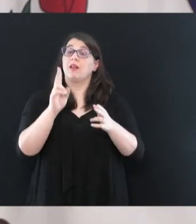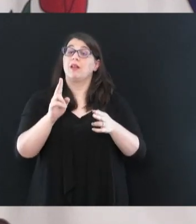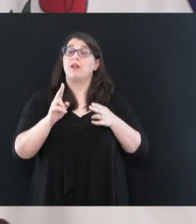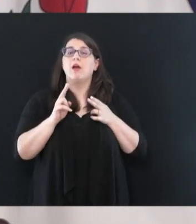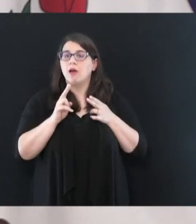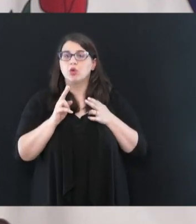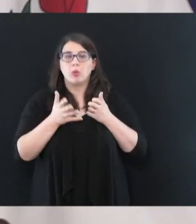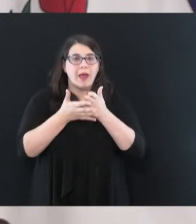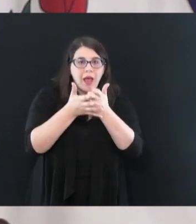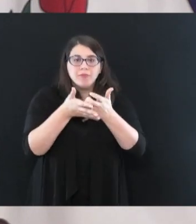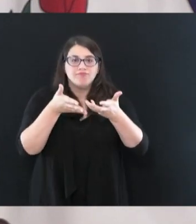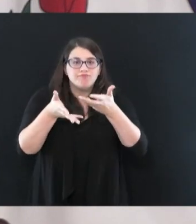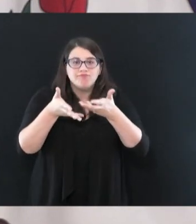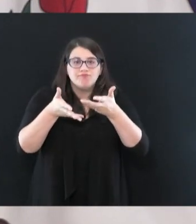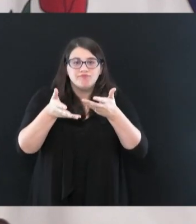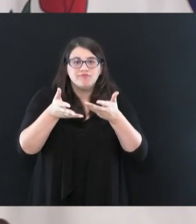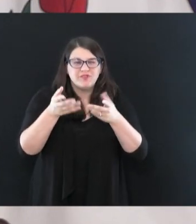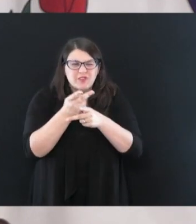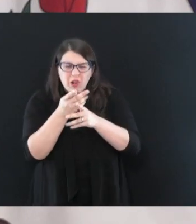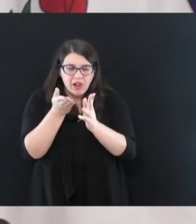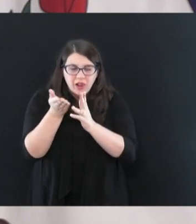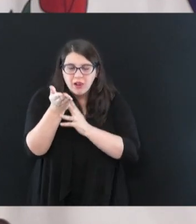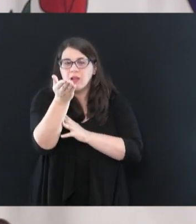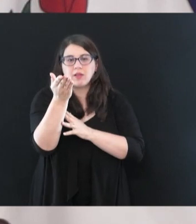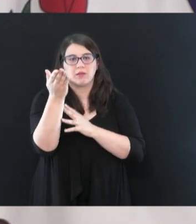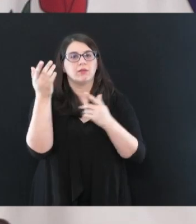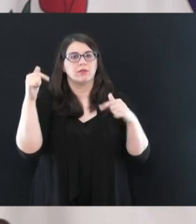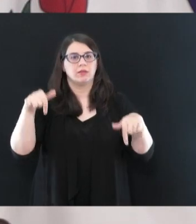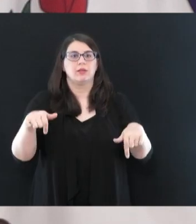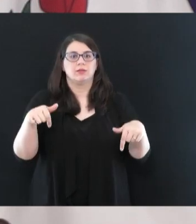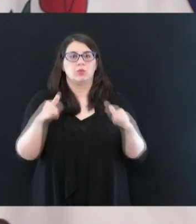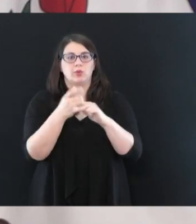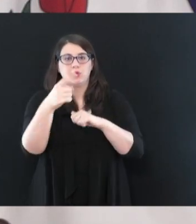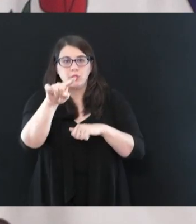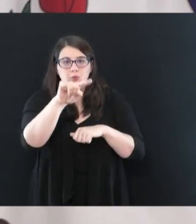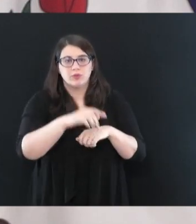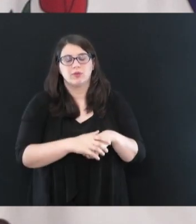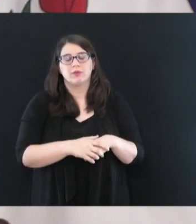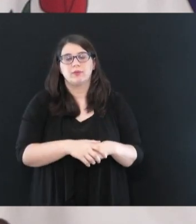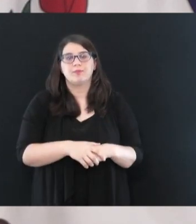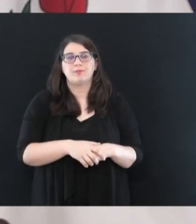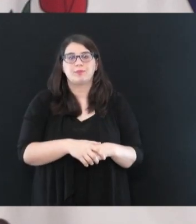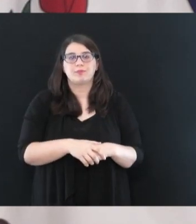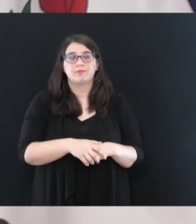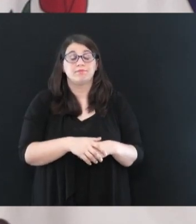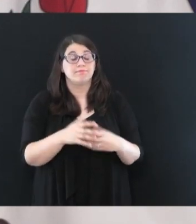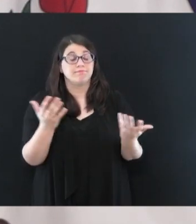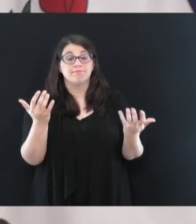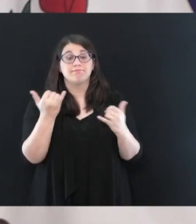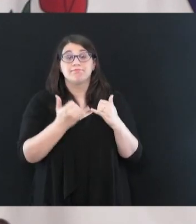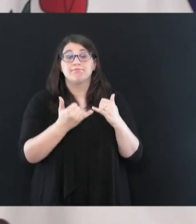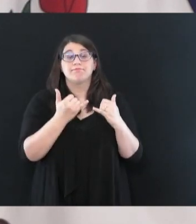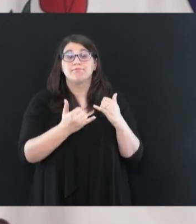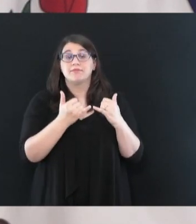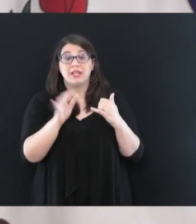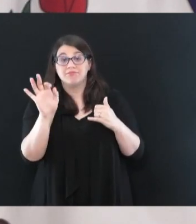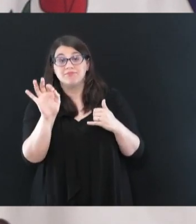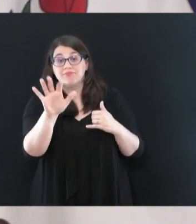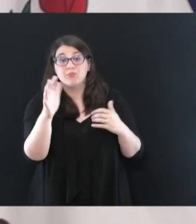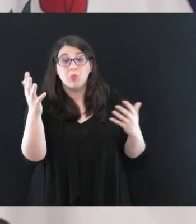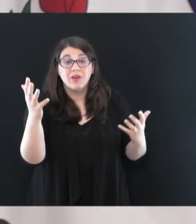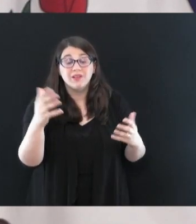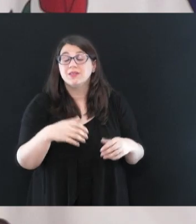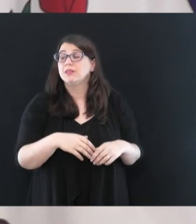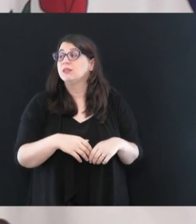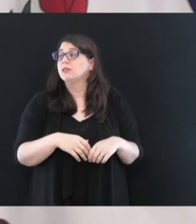so with that being said, I'll leave you by just saying this. You know, I wish those that are